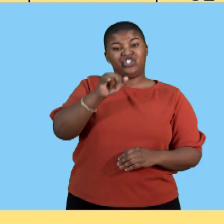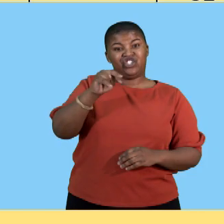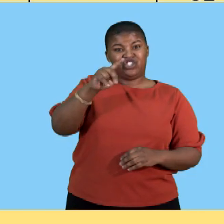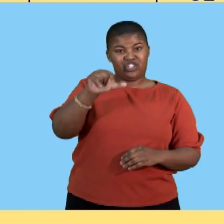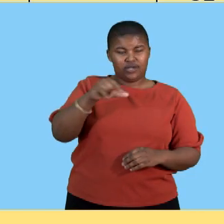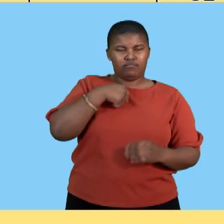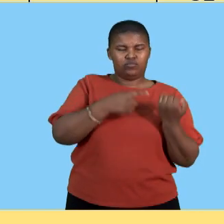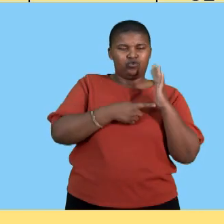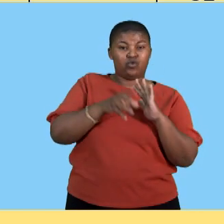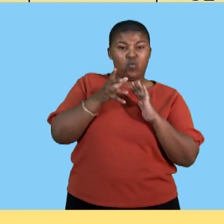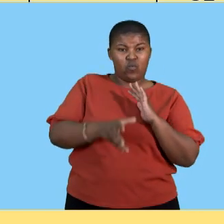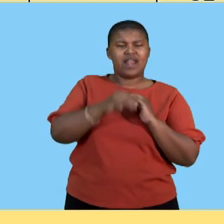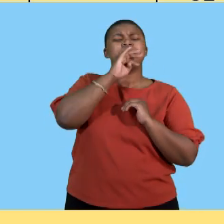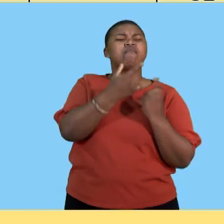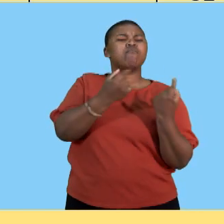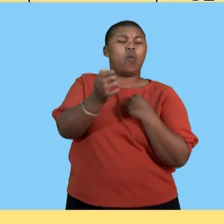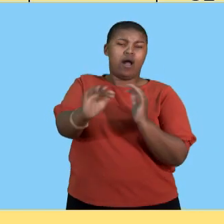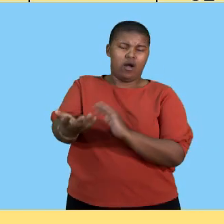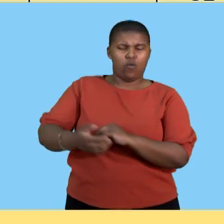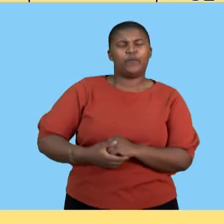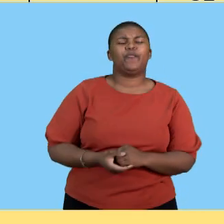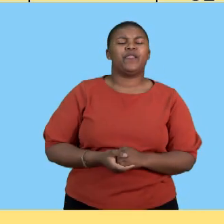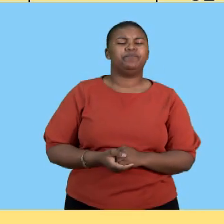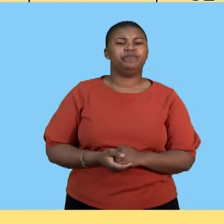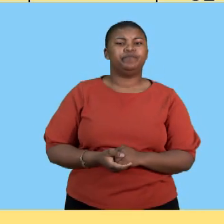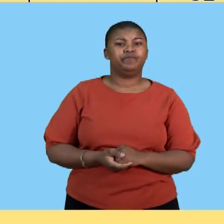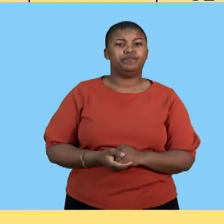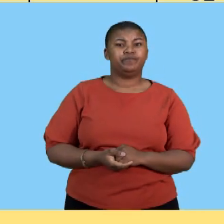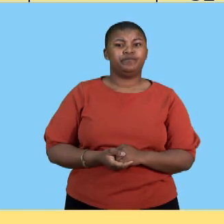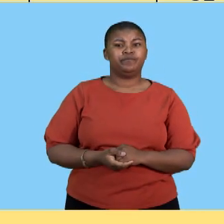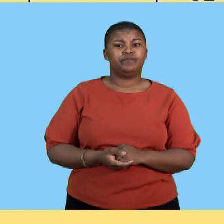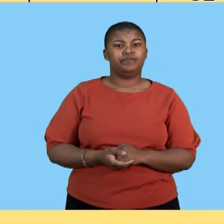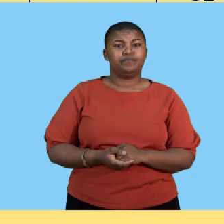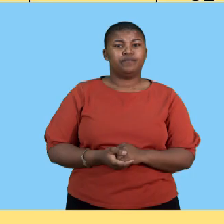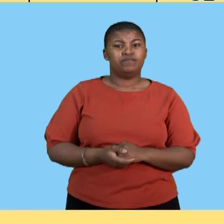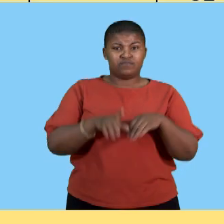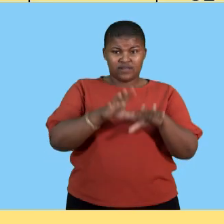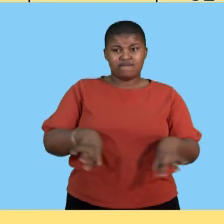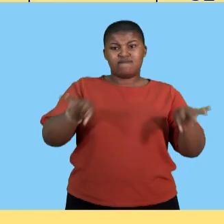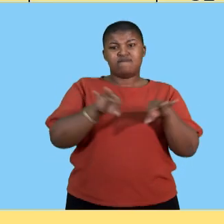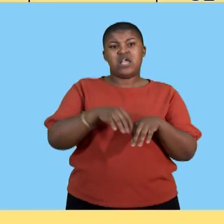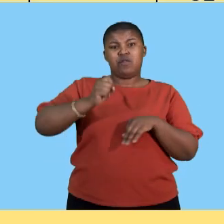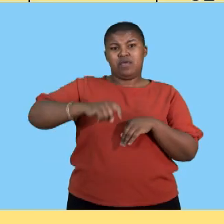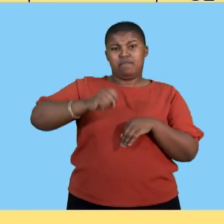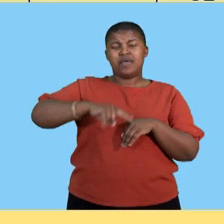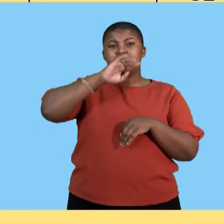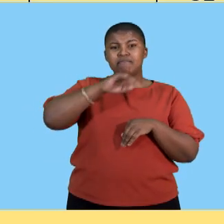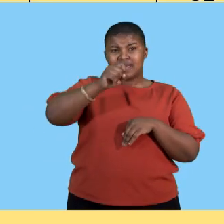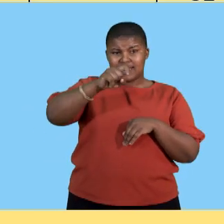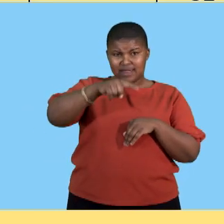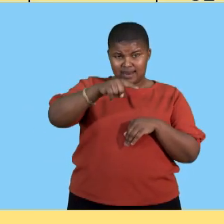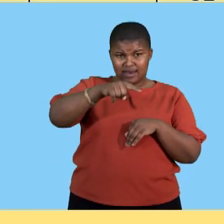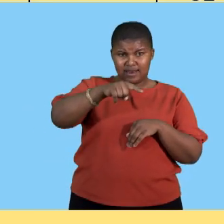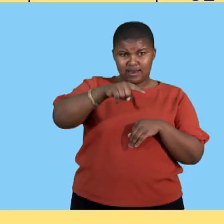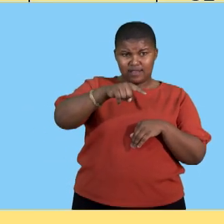the diminishing balance method, we will now take the carrying value. So with the diminishing balance method, it is